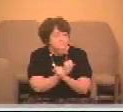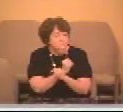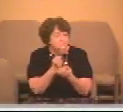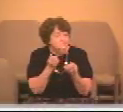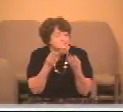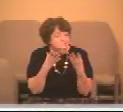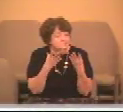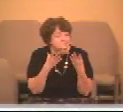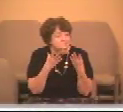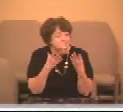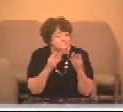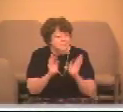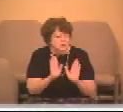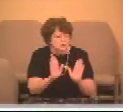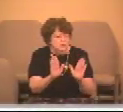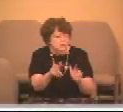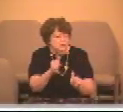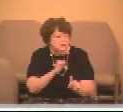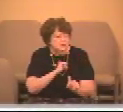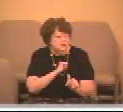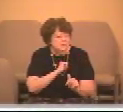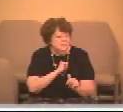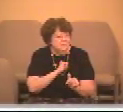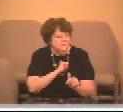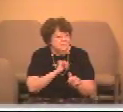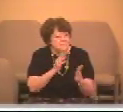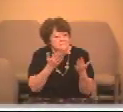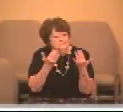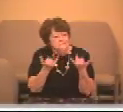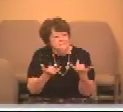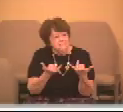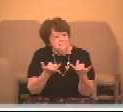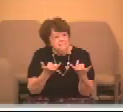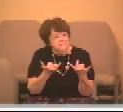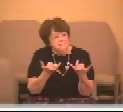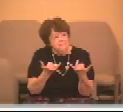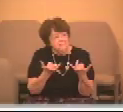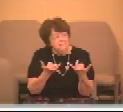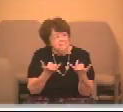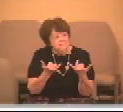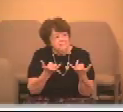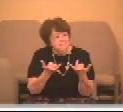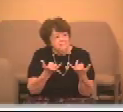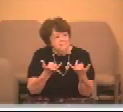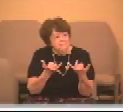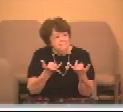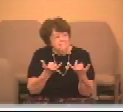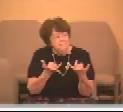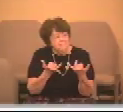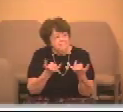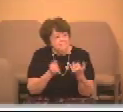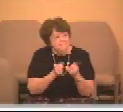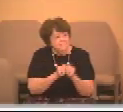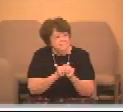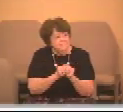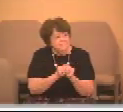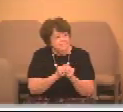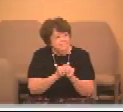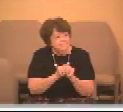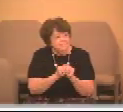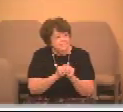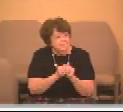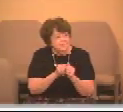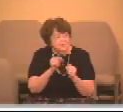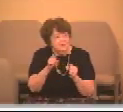hard, you've pushed yourself, and now at the end of whatever it is that you've been working on, you've